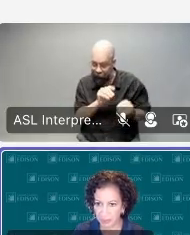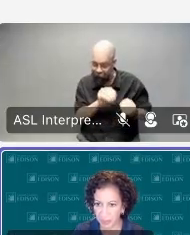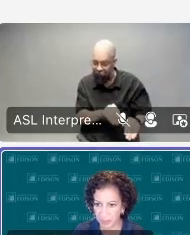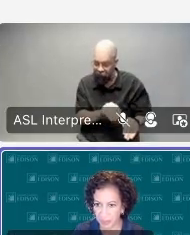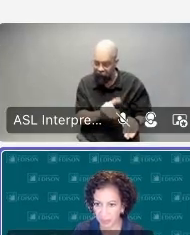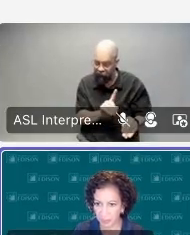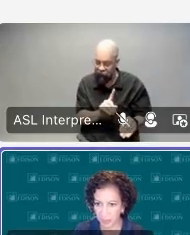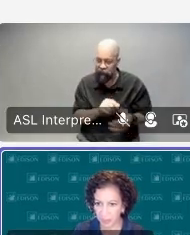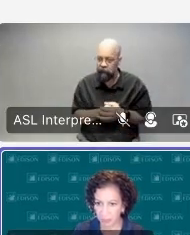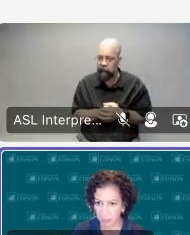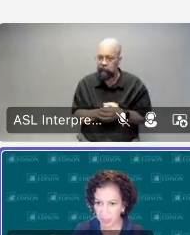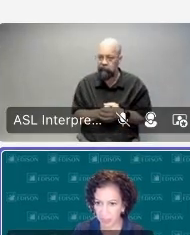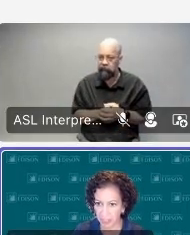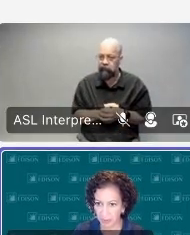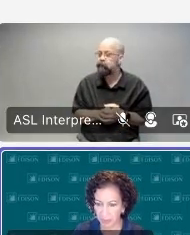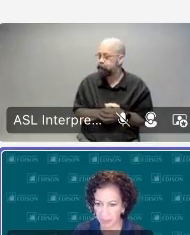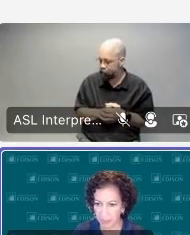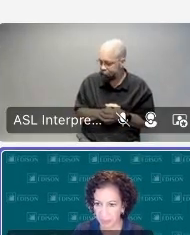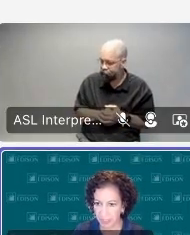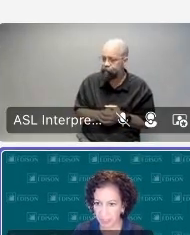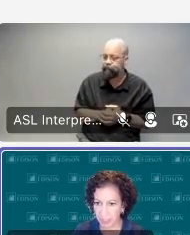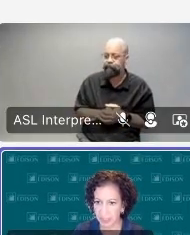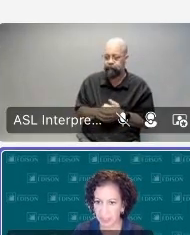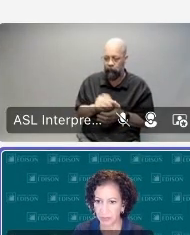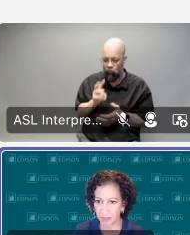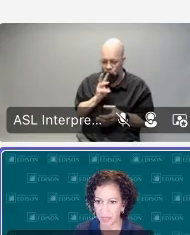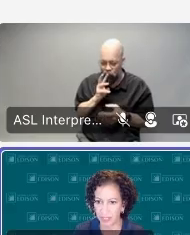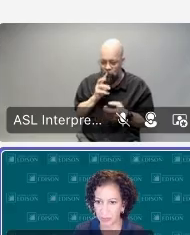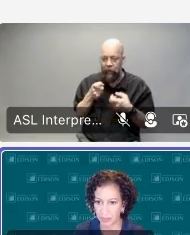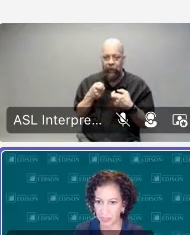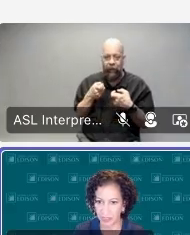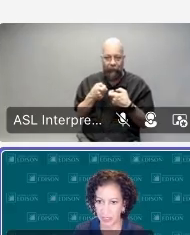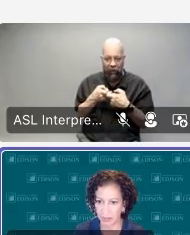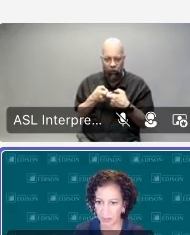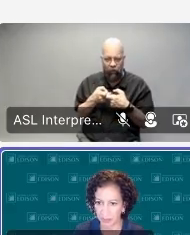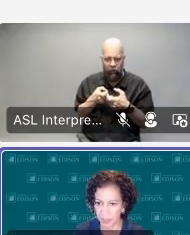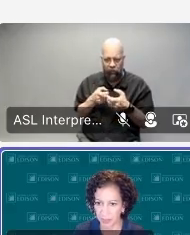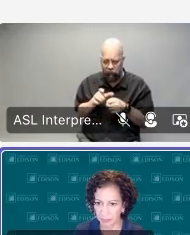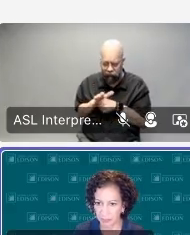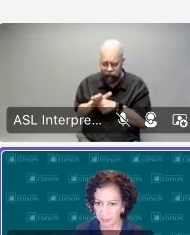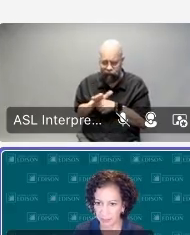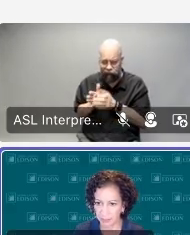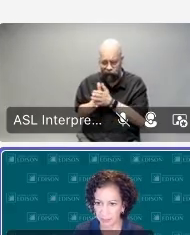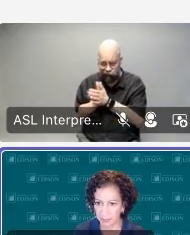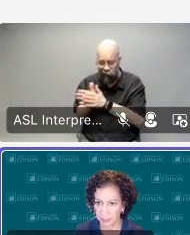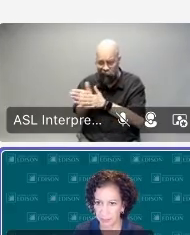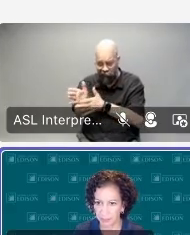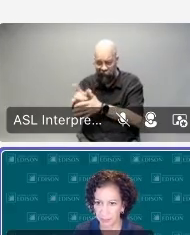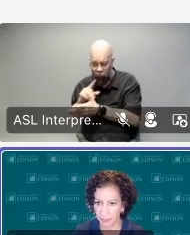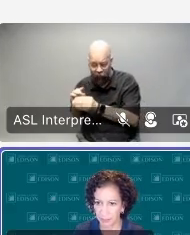is committed to undergrounding their grid in that area. Is SE going to match or exceed that commitment?